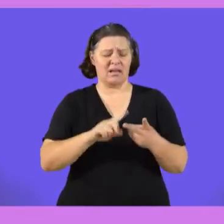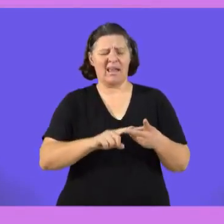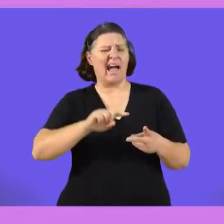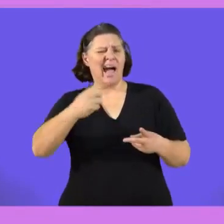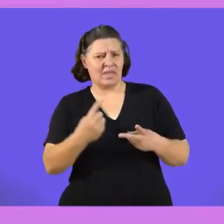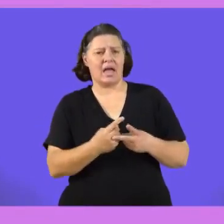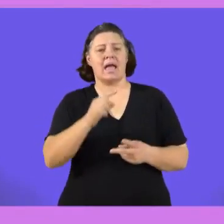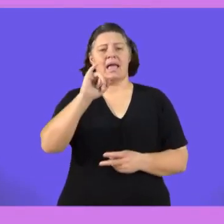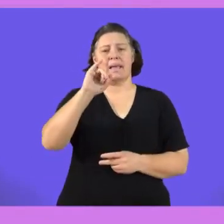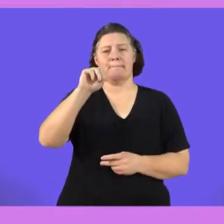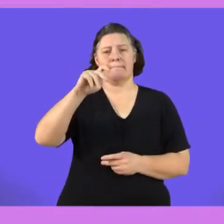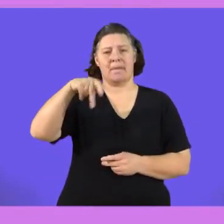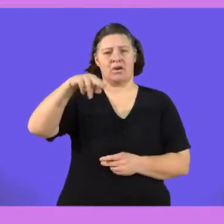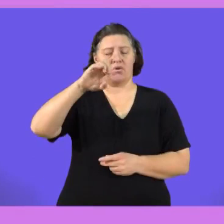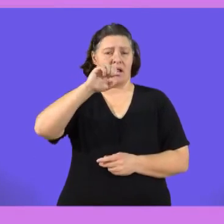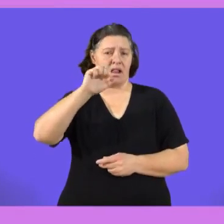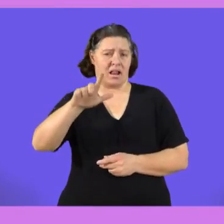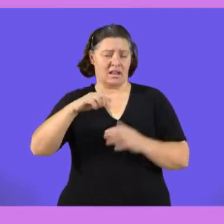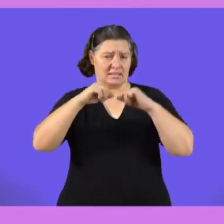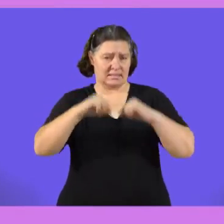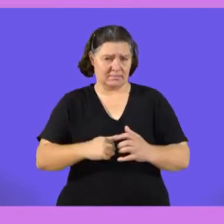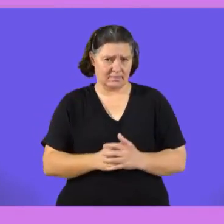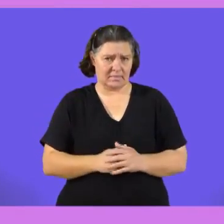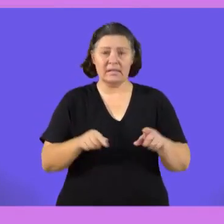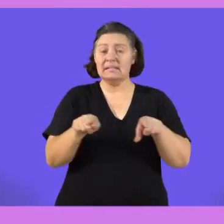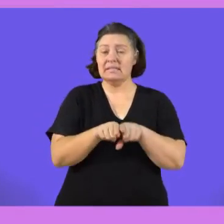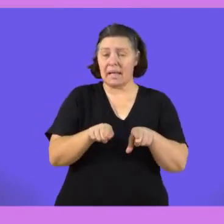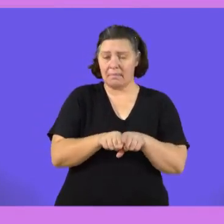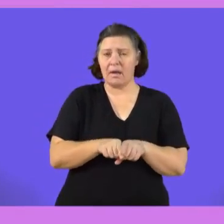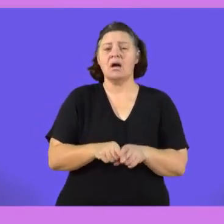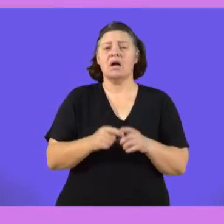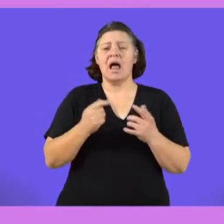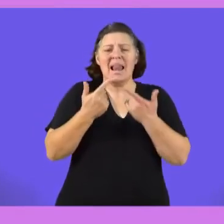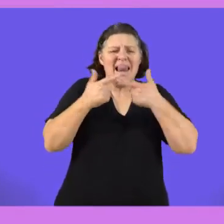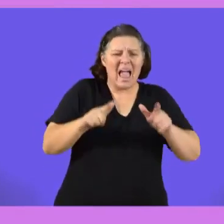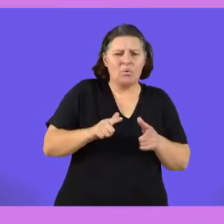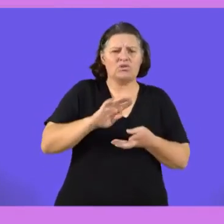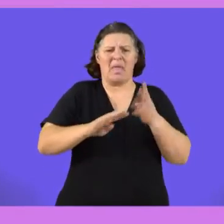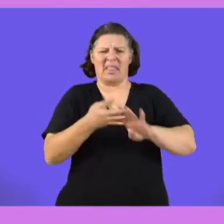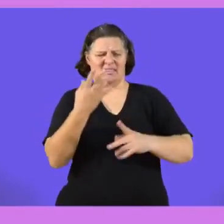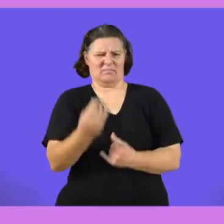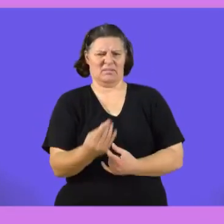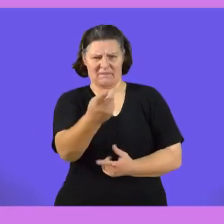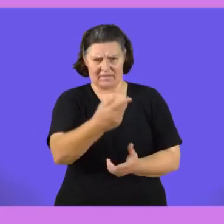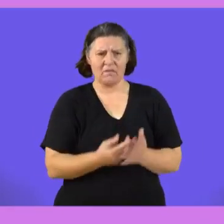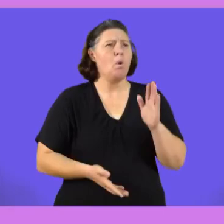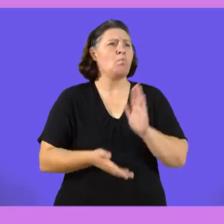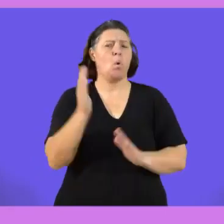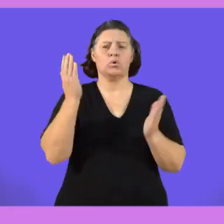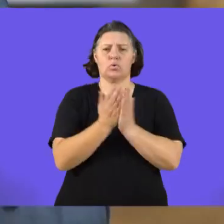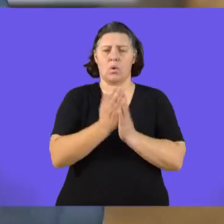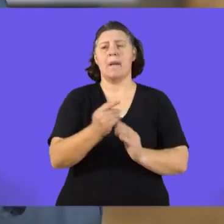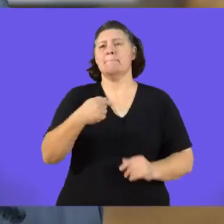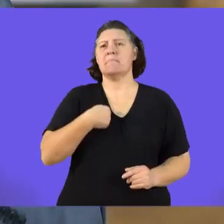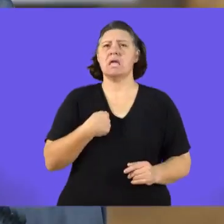further lessons we look at the imperial system. And then also you must have knowledge of everyday language. For example, if you go to